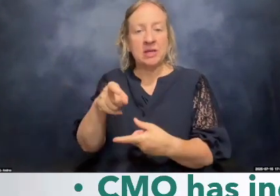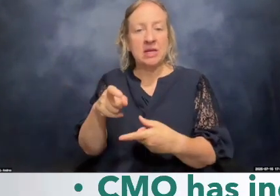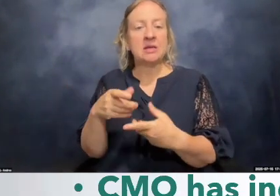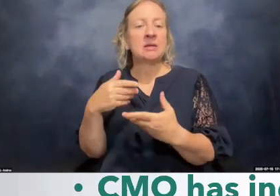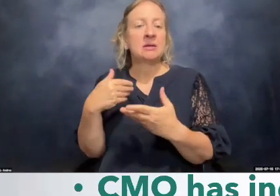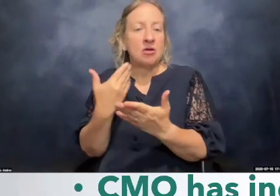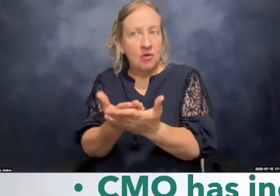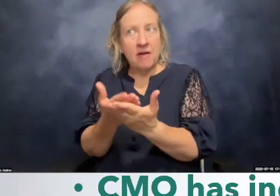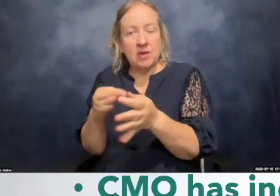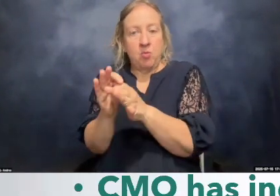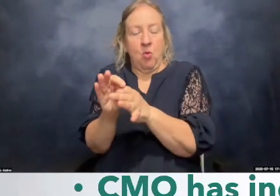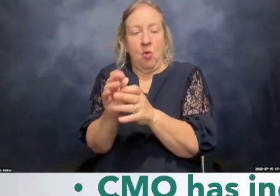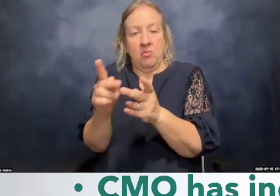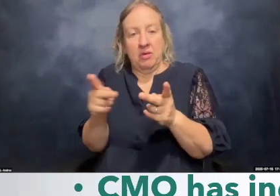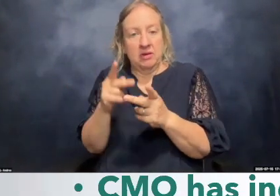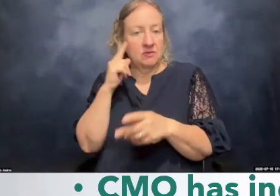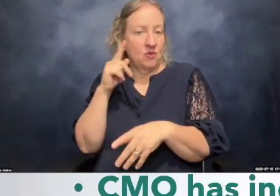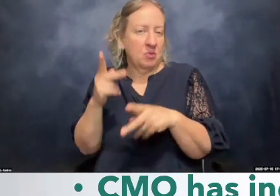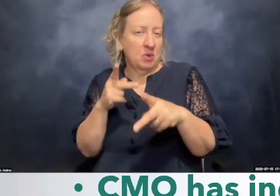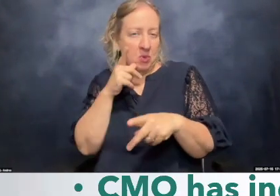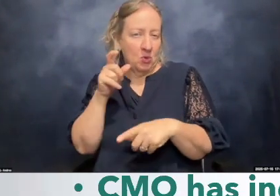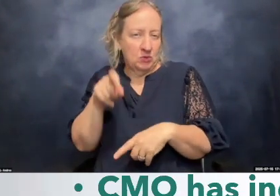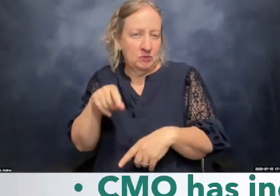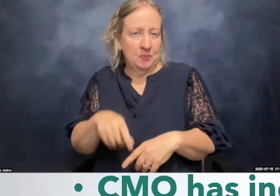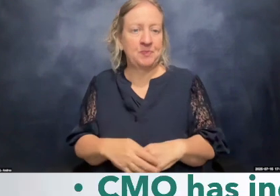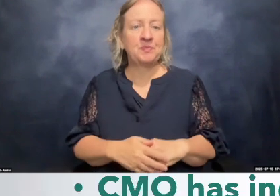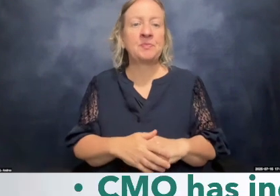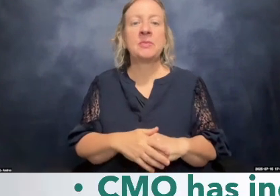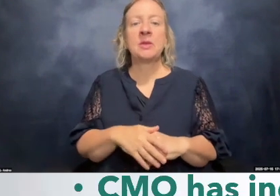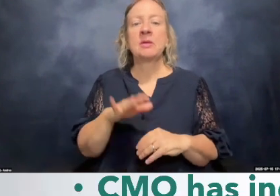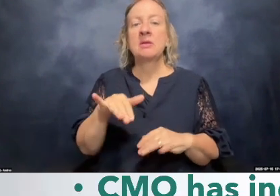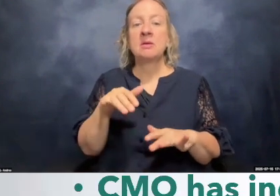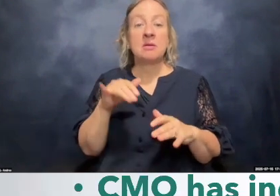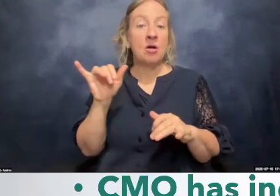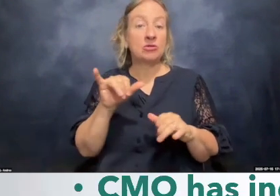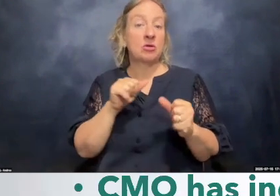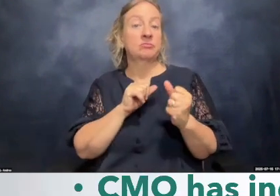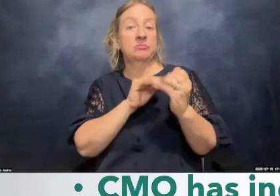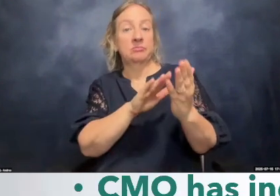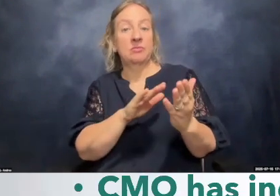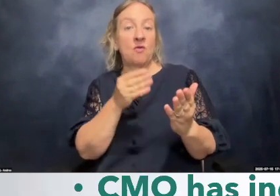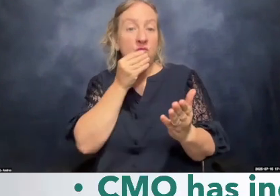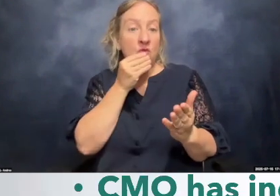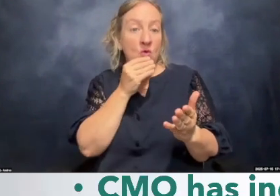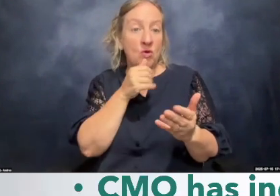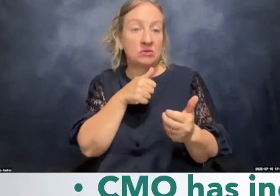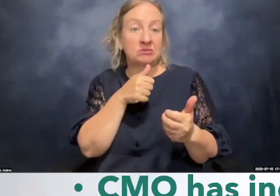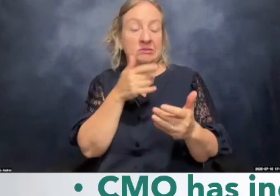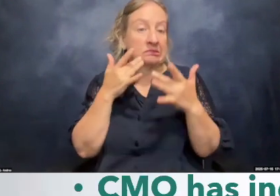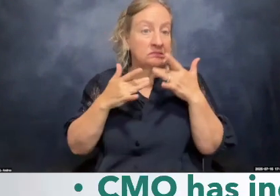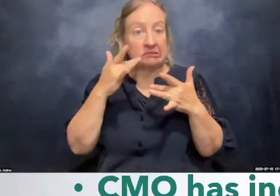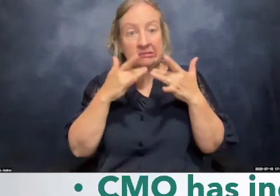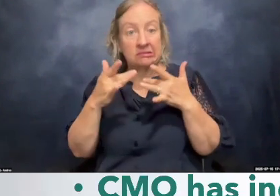These investments are also helping to address food access challenges by providing mobility options for residents living in food